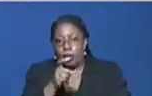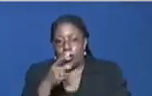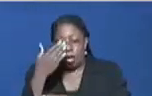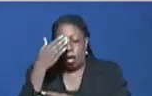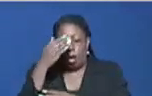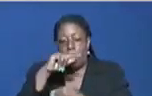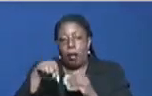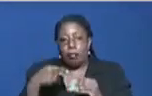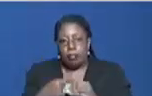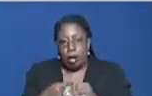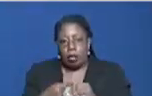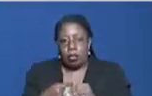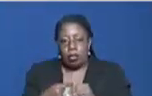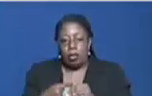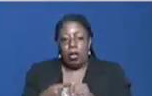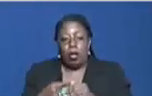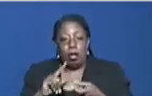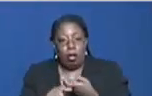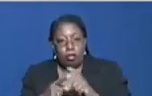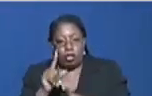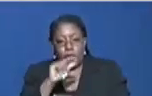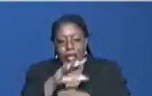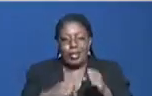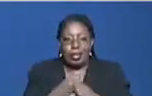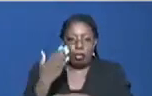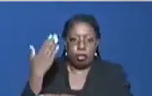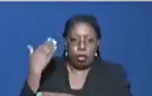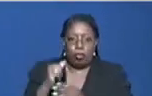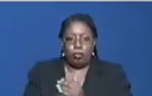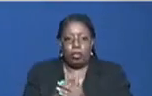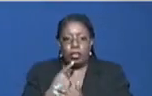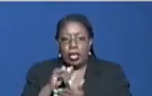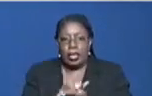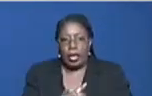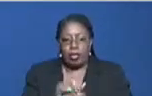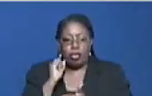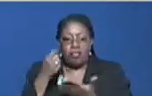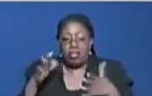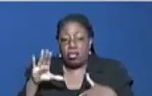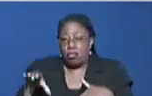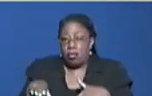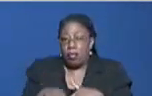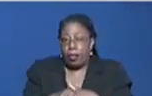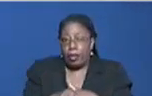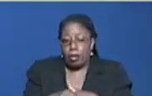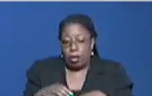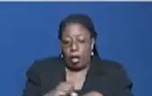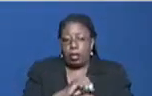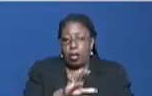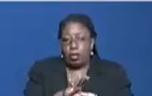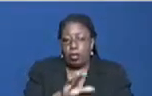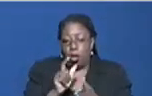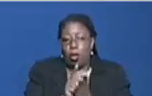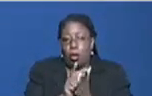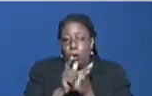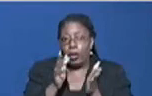deceased some 20 years ago, the justice added that she has since remarried and that counsel for Mr. Gibson, who would